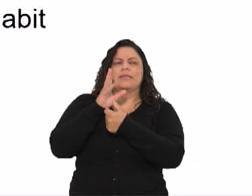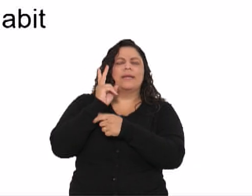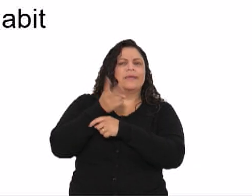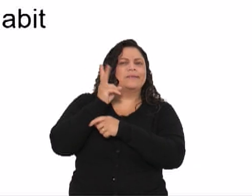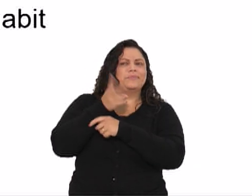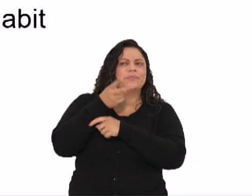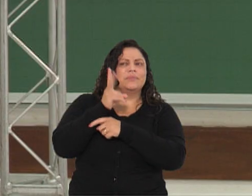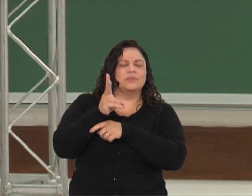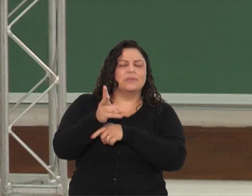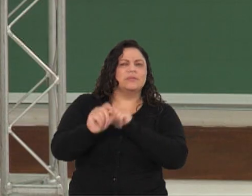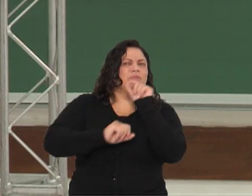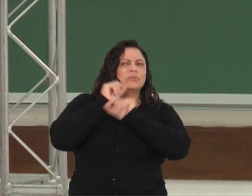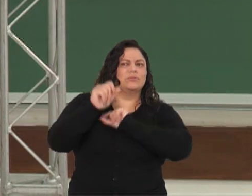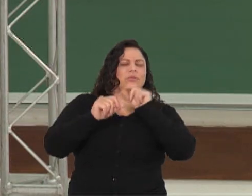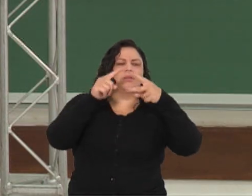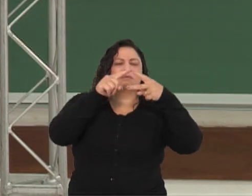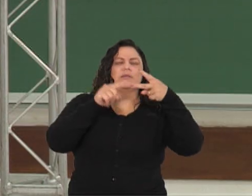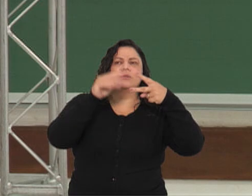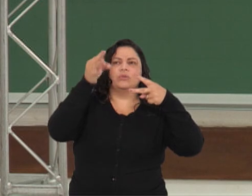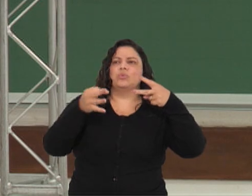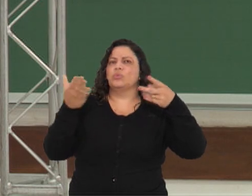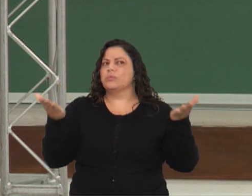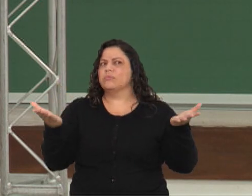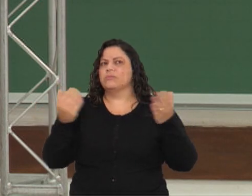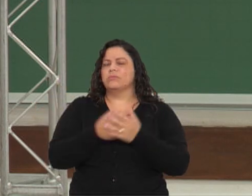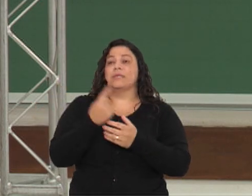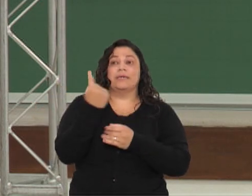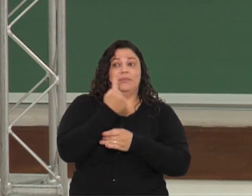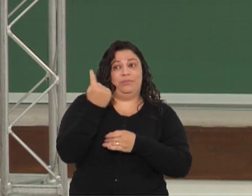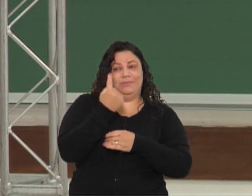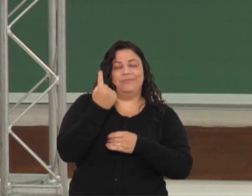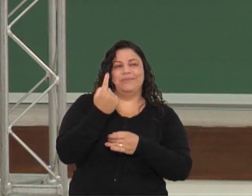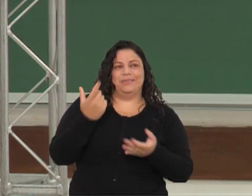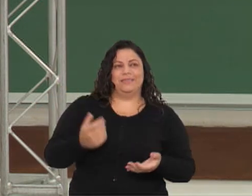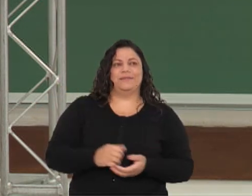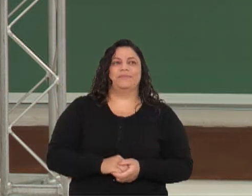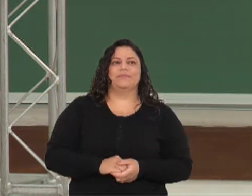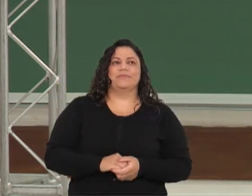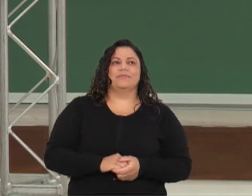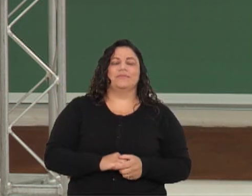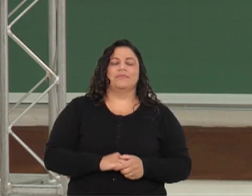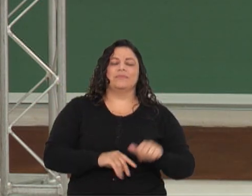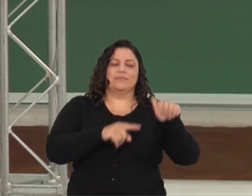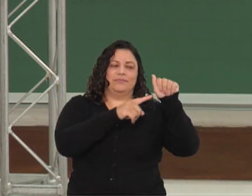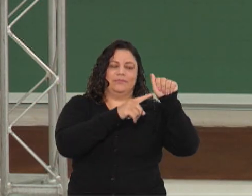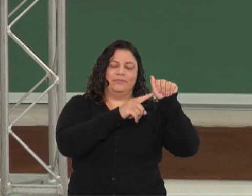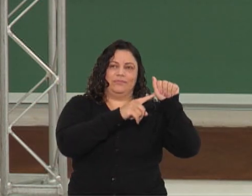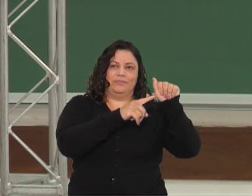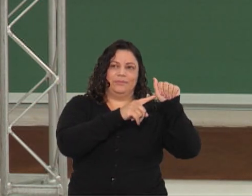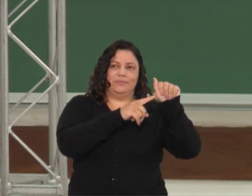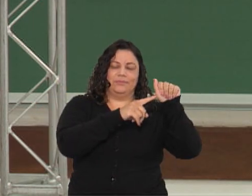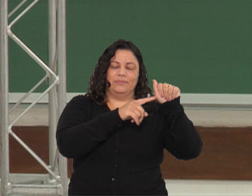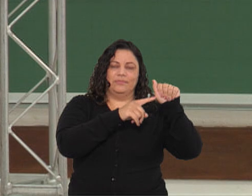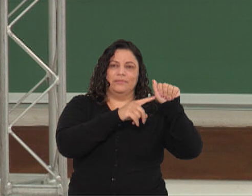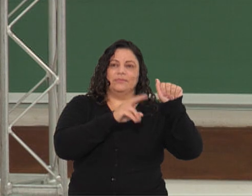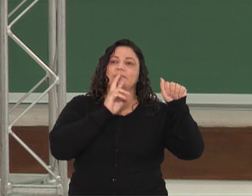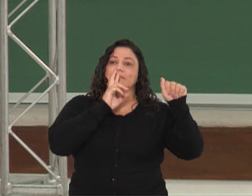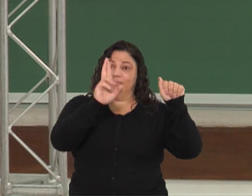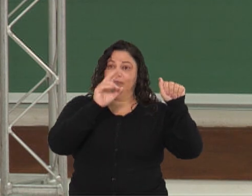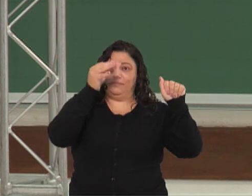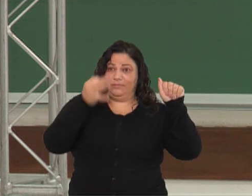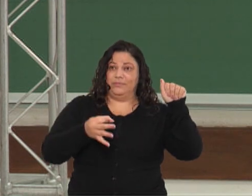antônimo. Então, nos sobrou a primeira alternativa. A word or phrase that means exactly or nearly the same as another word or